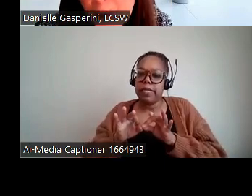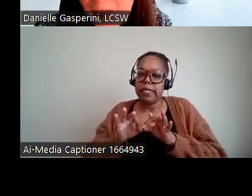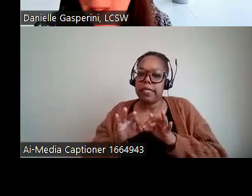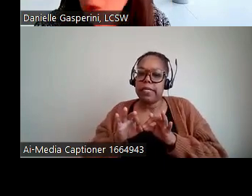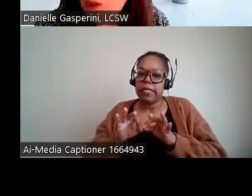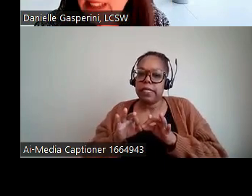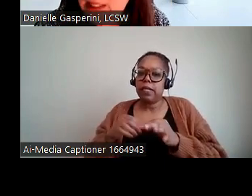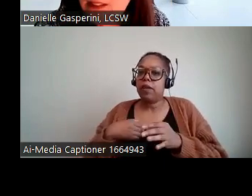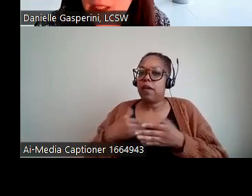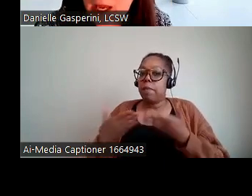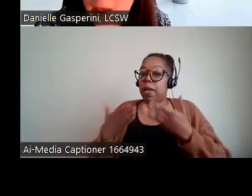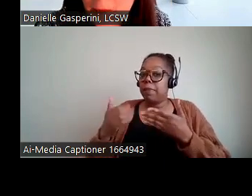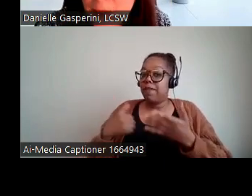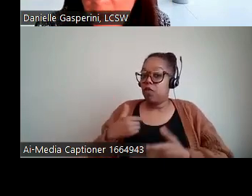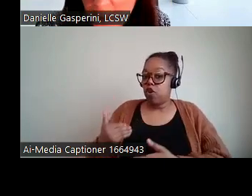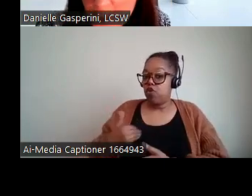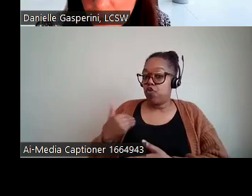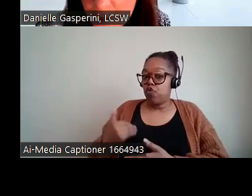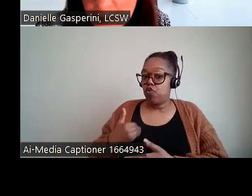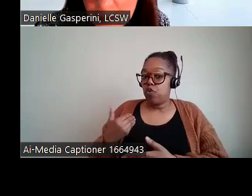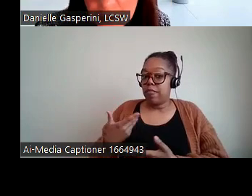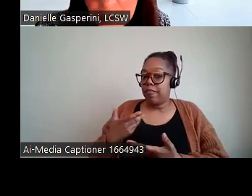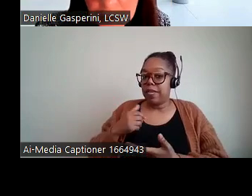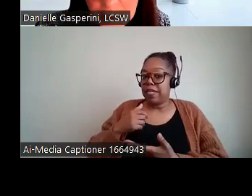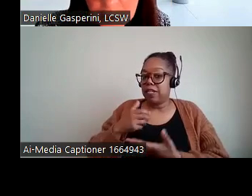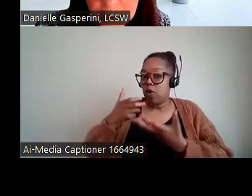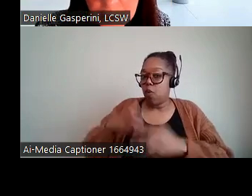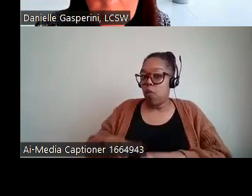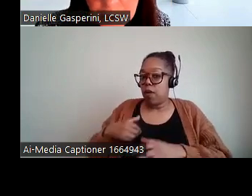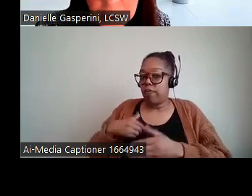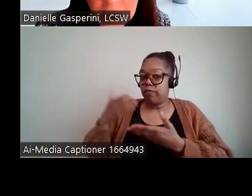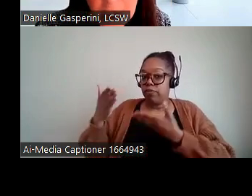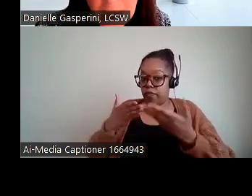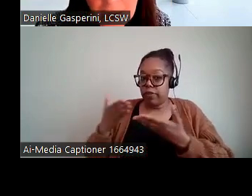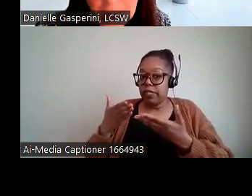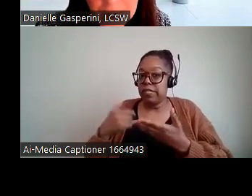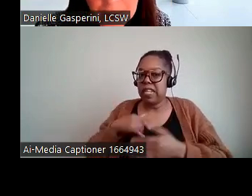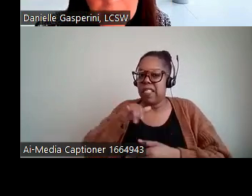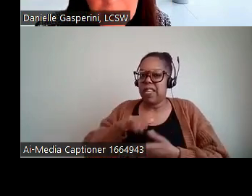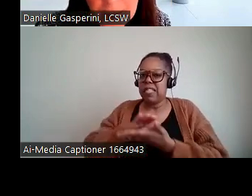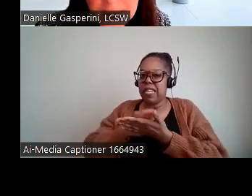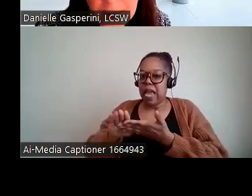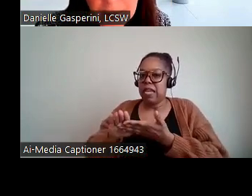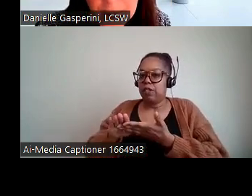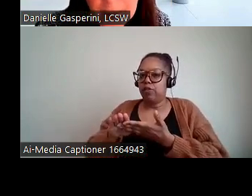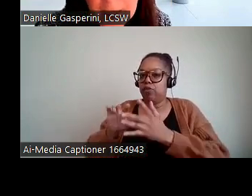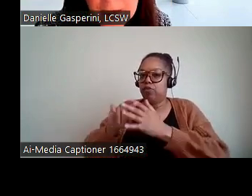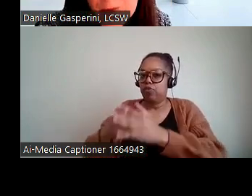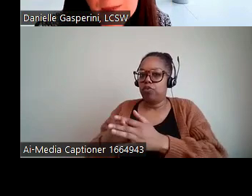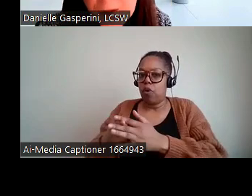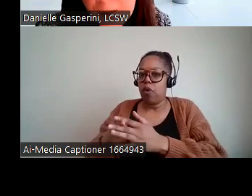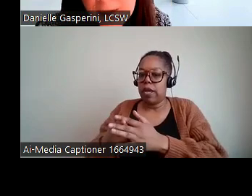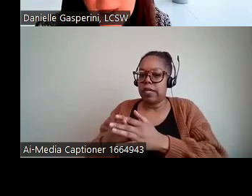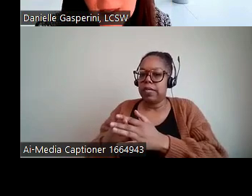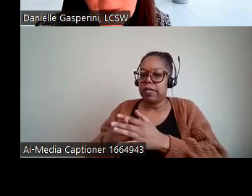a youth who might be a little reluctant to begin those services. This is a nice way to start And it gives them